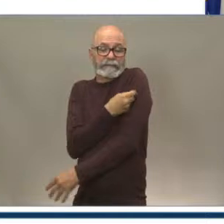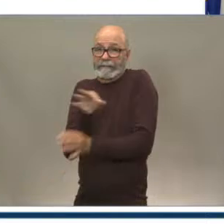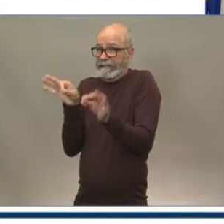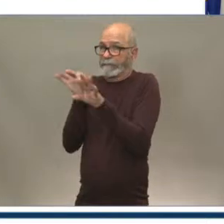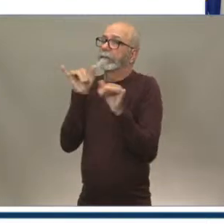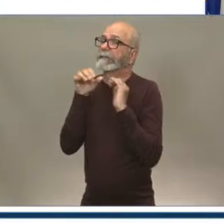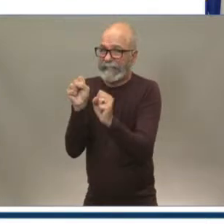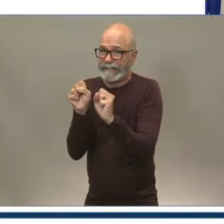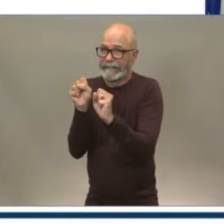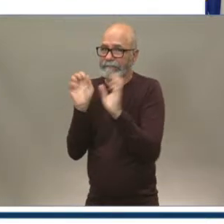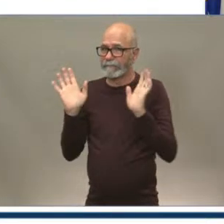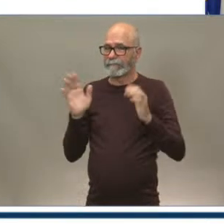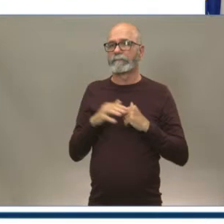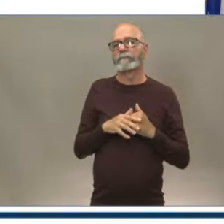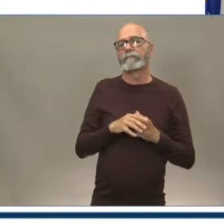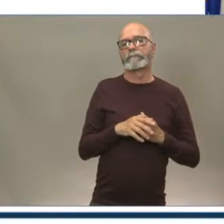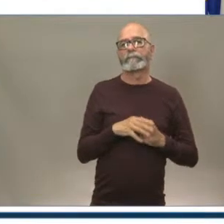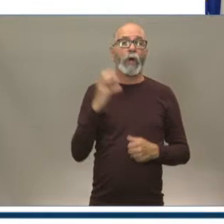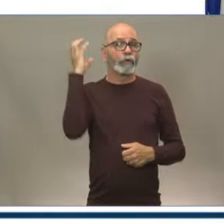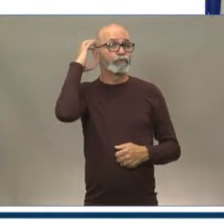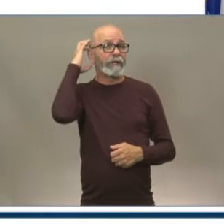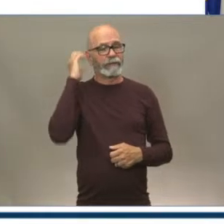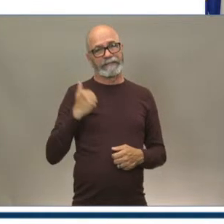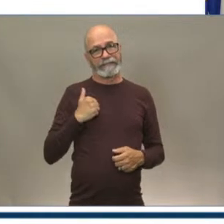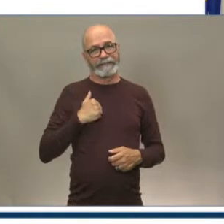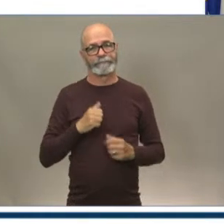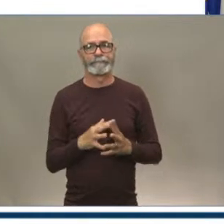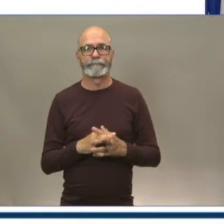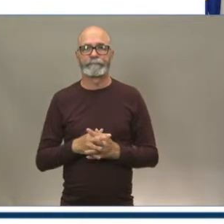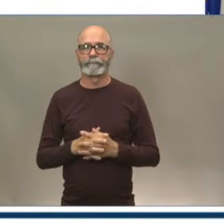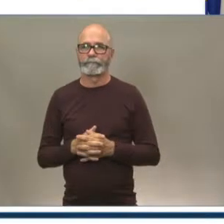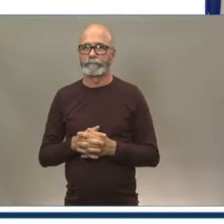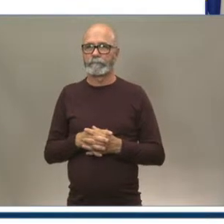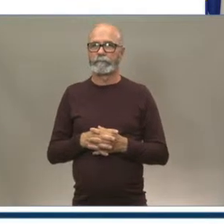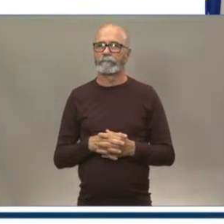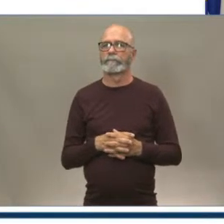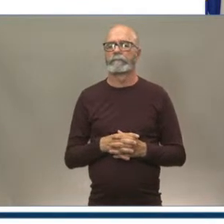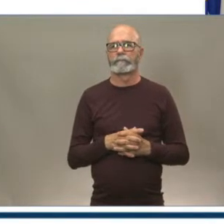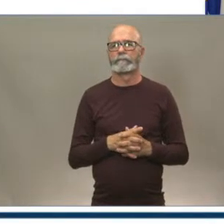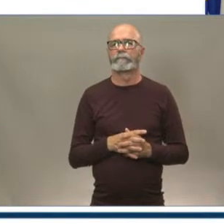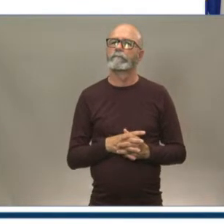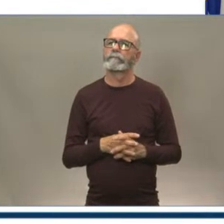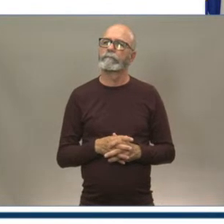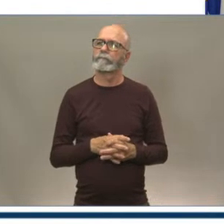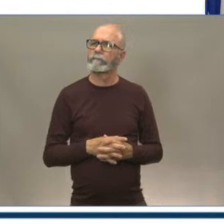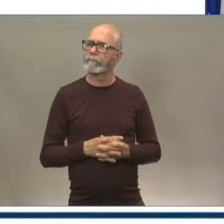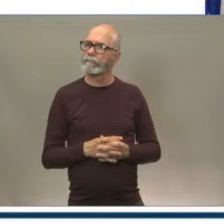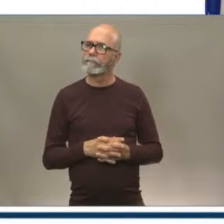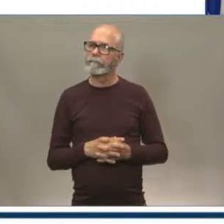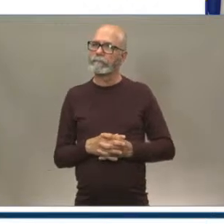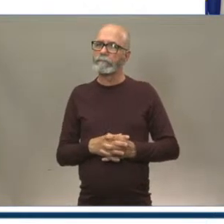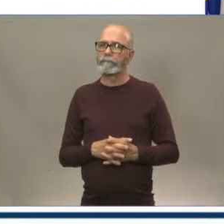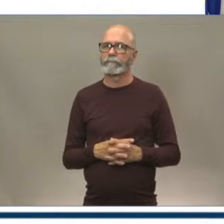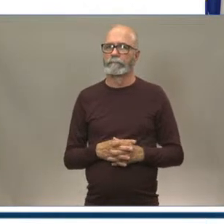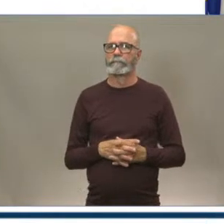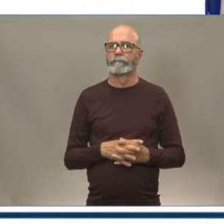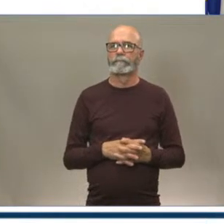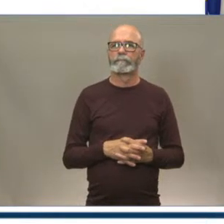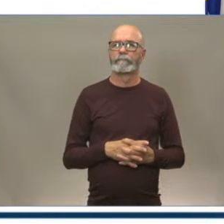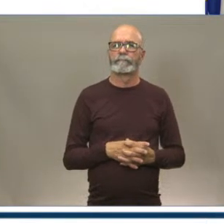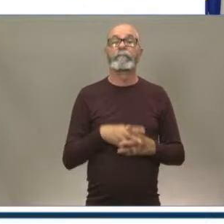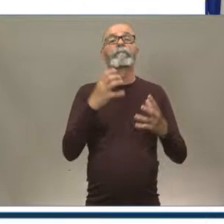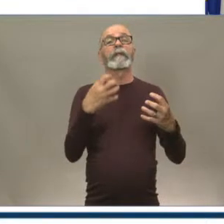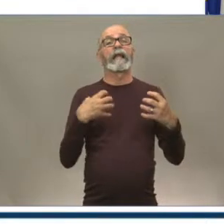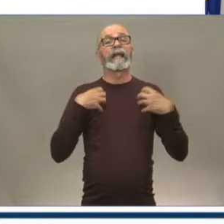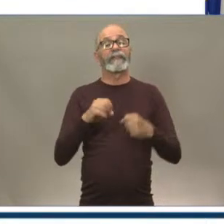Thank you. You talked about service reductions in healthcare. I wanted to know more about it. If you could give a few details